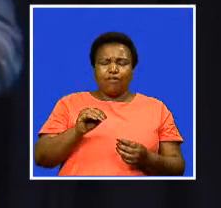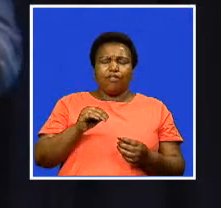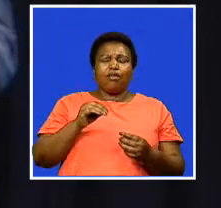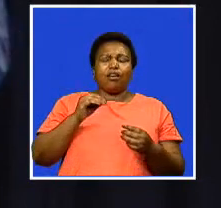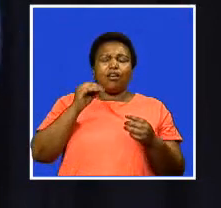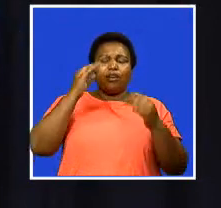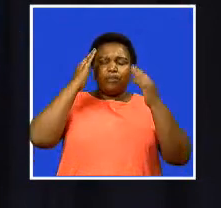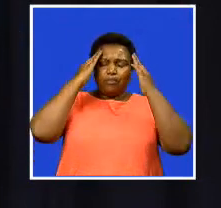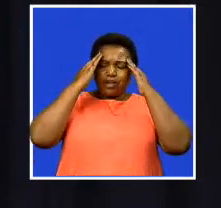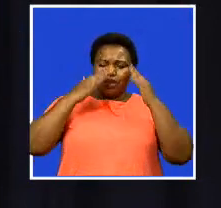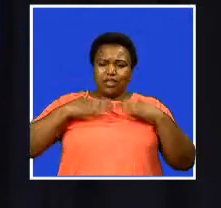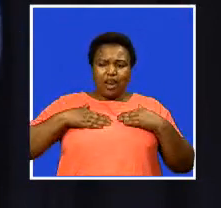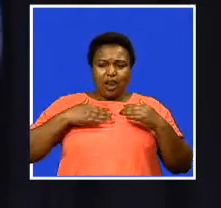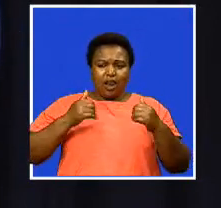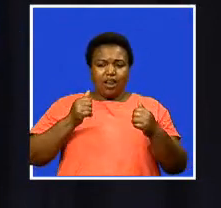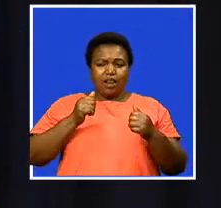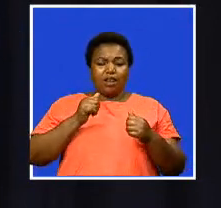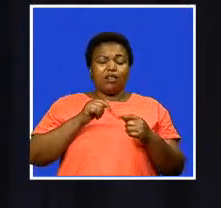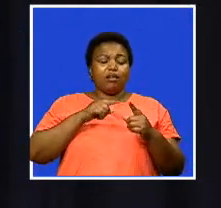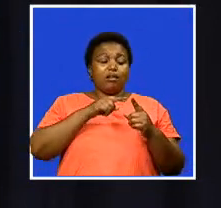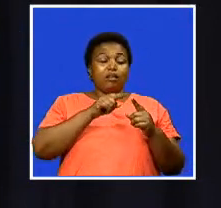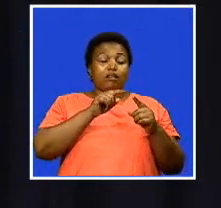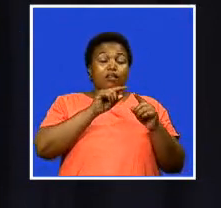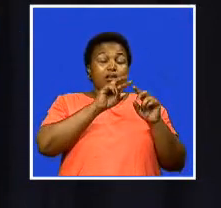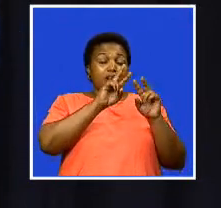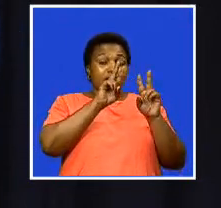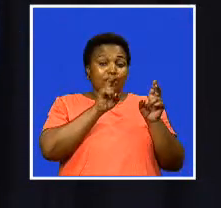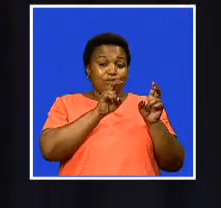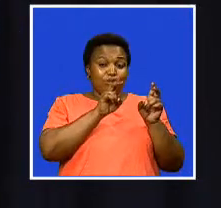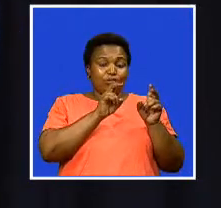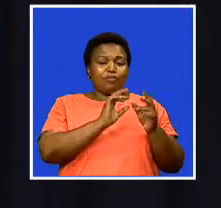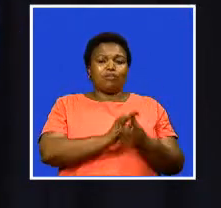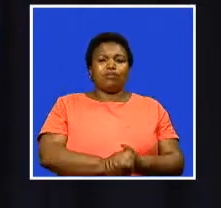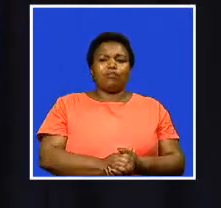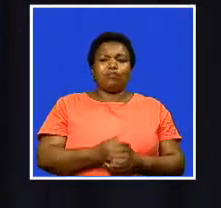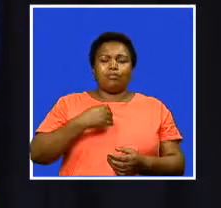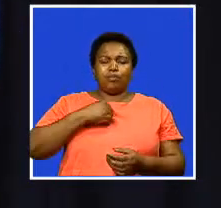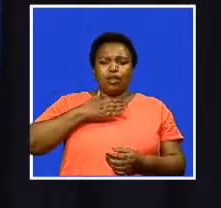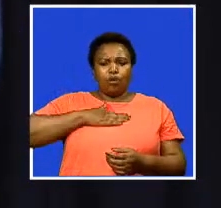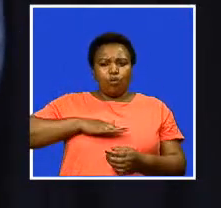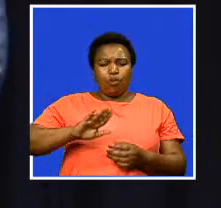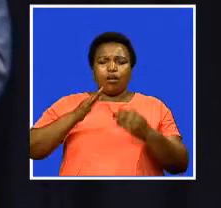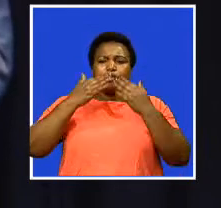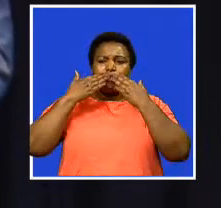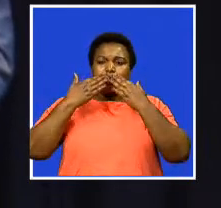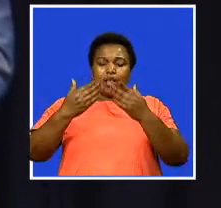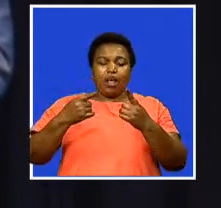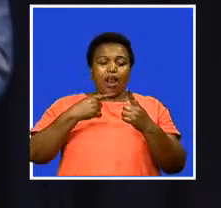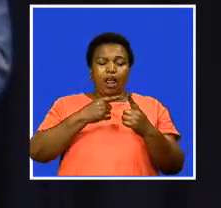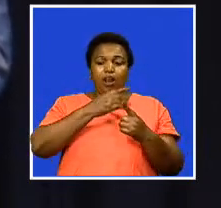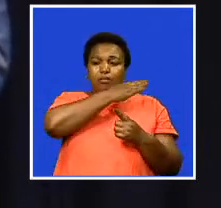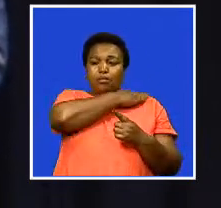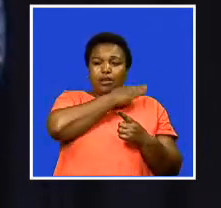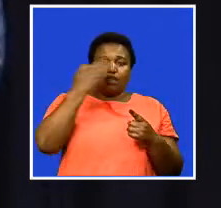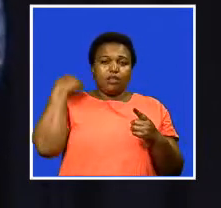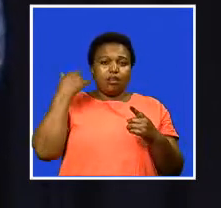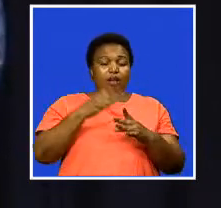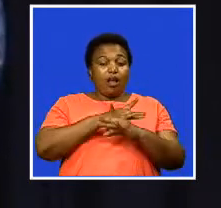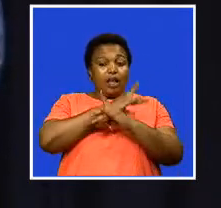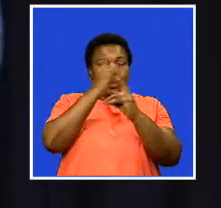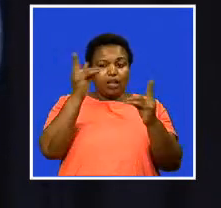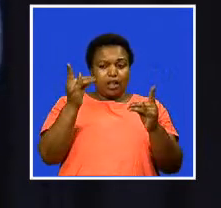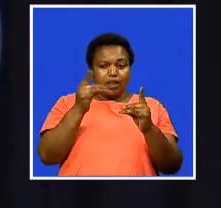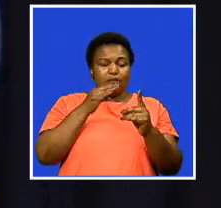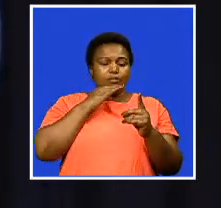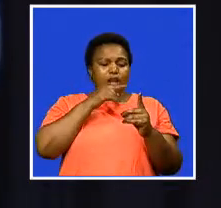so wabona ukuthi ubhekile sithi nje ngithi njengombonge ndunankulu minister ka health ukuthi